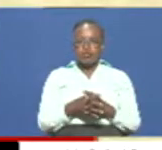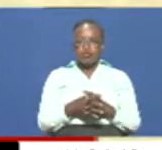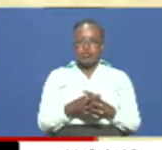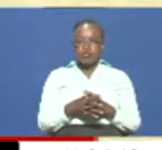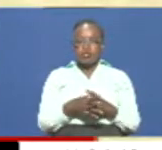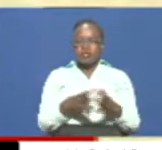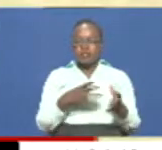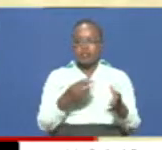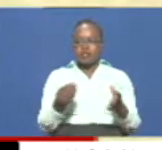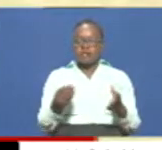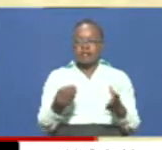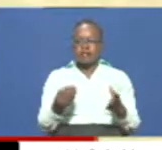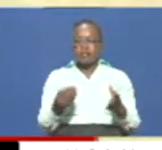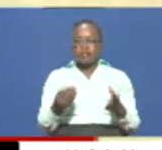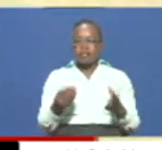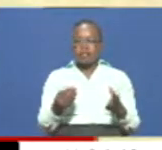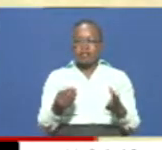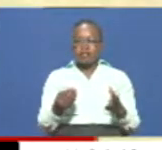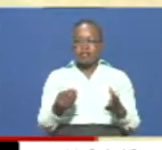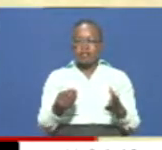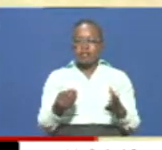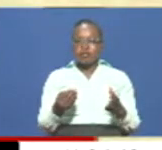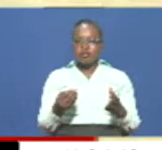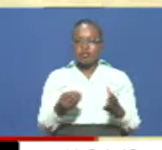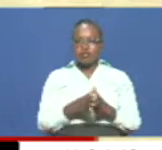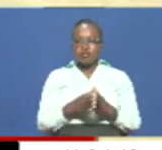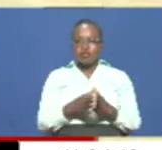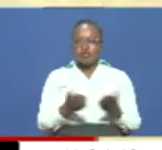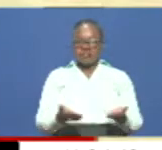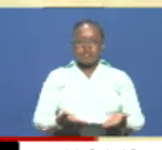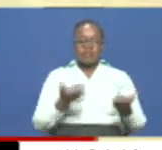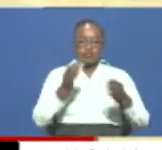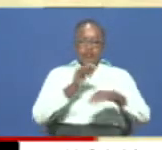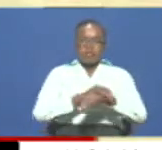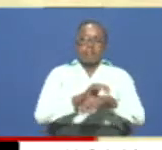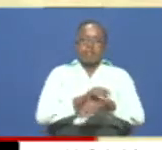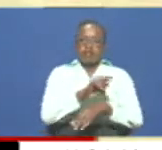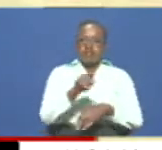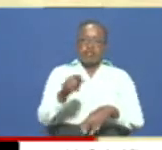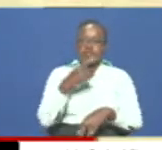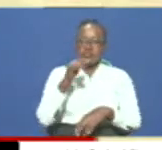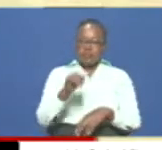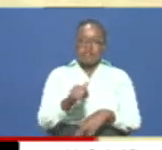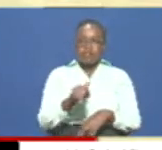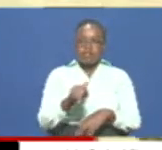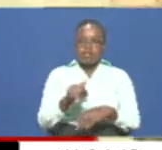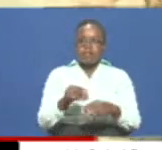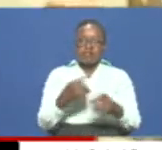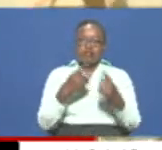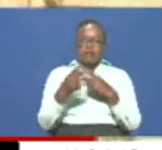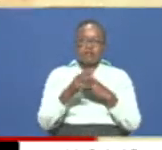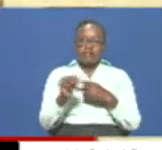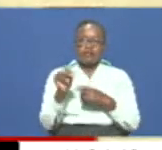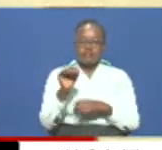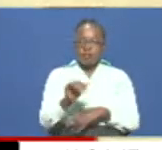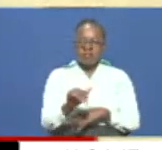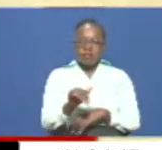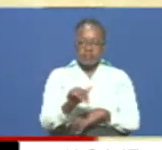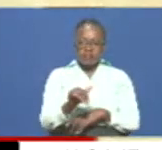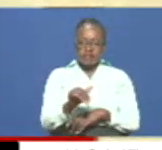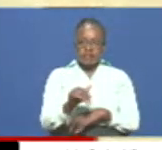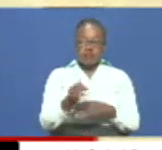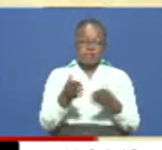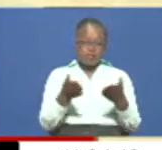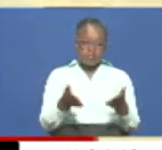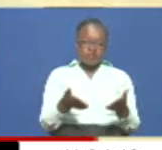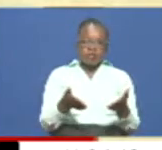their then it will be good, and they will, that is good for them. So we want to give, to tell them that we are available, we